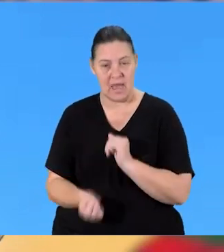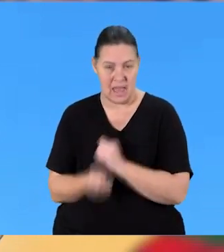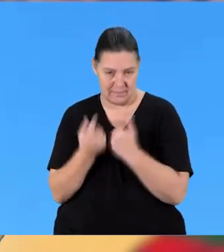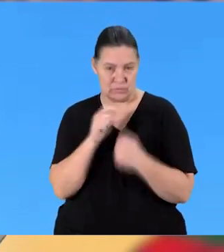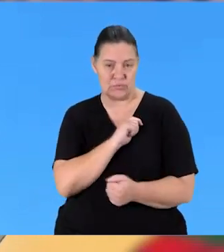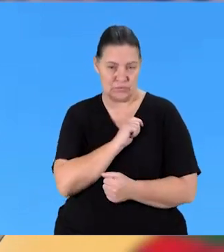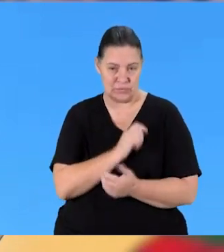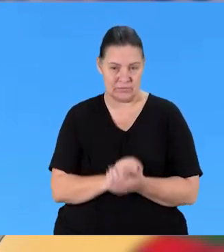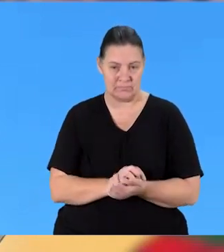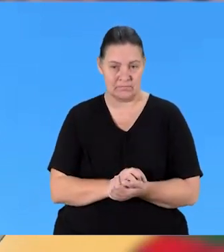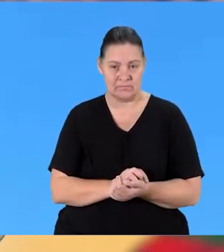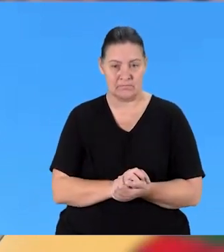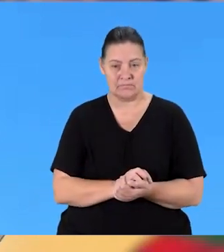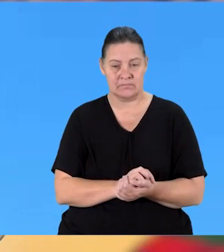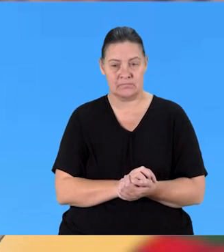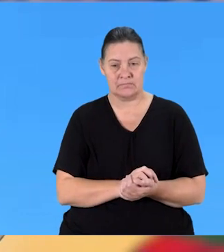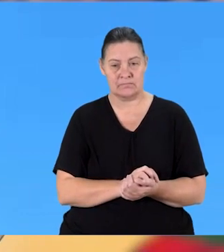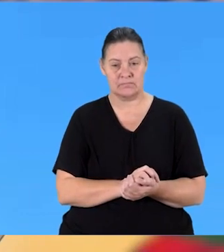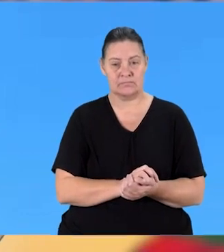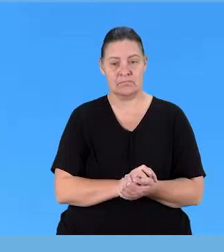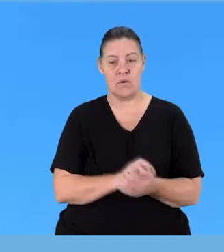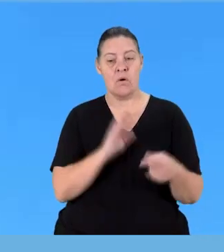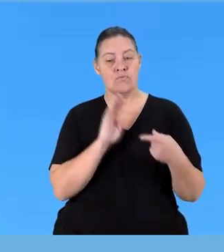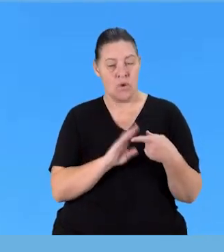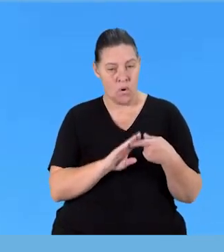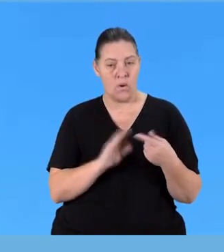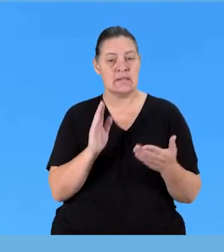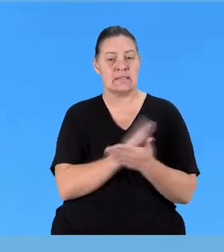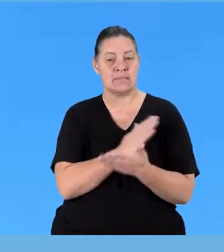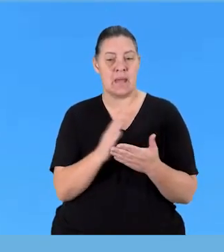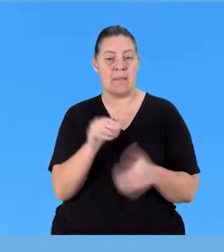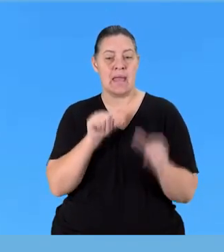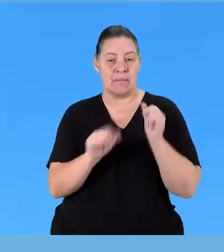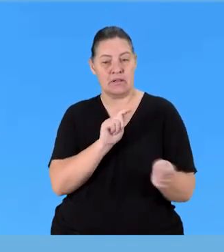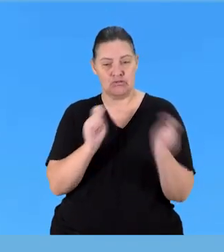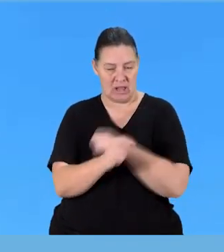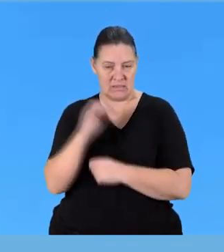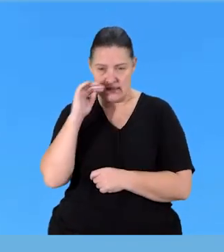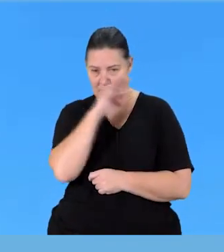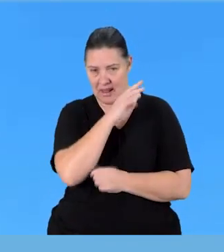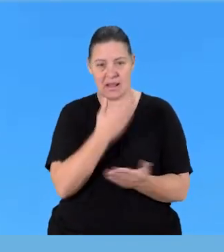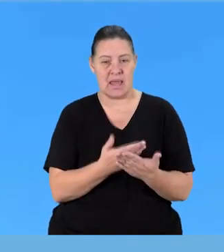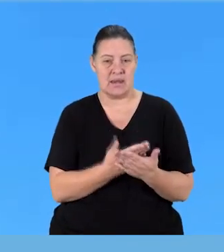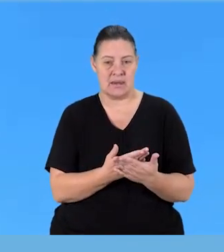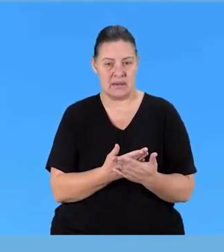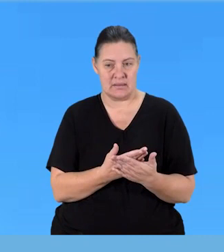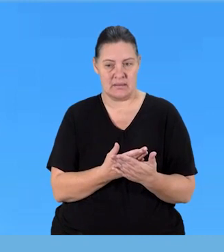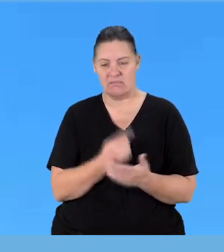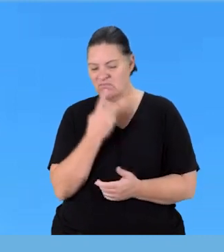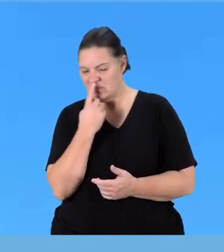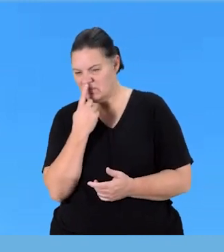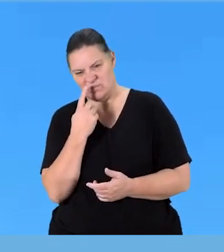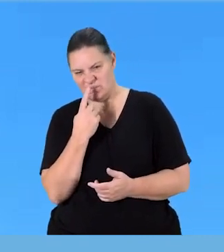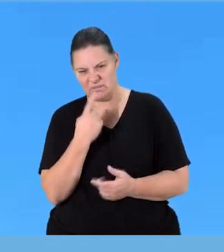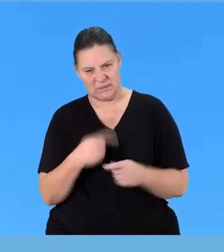certain that a chemical reaction has taken place. Number one, we know that sometimes chemical changes can be smelled. So we can smell